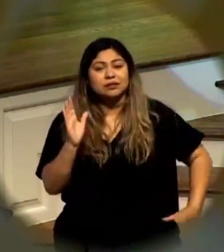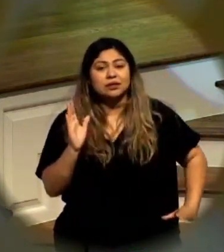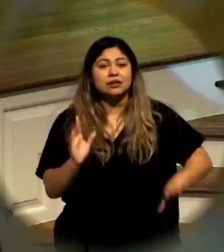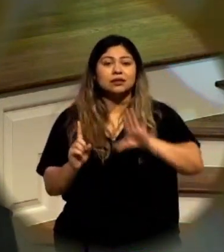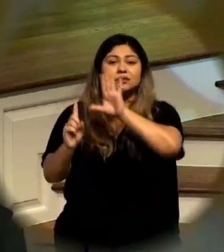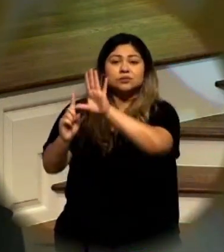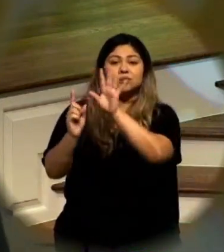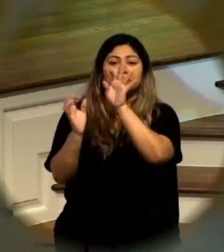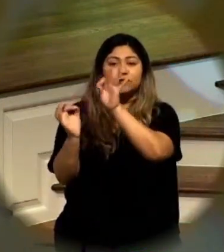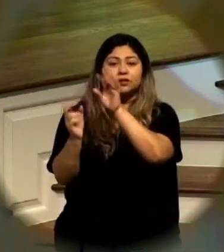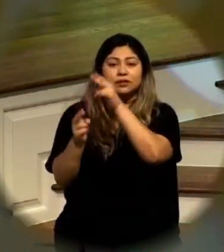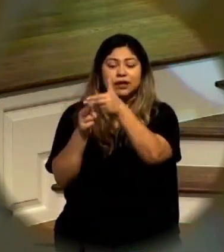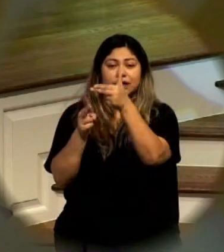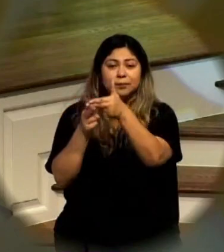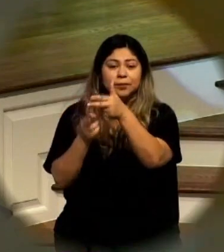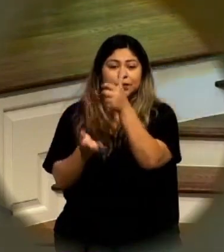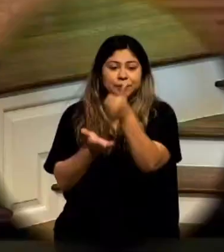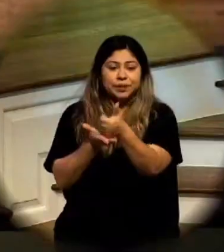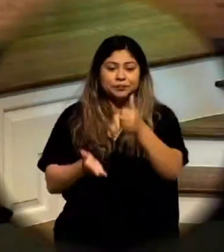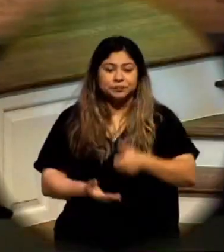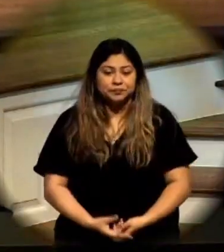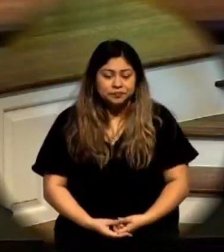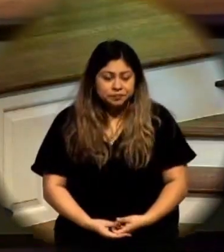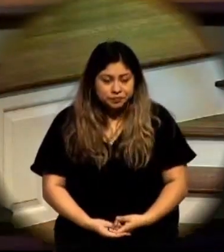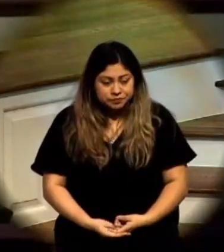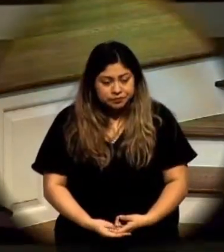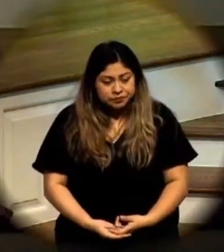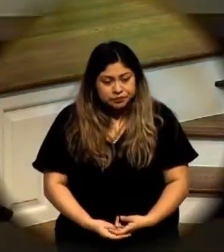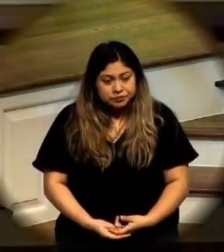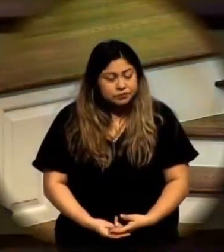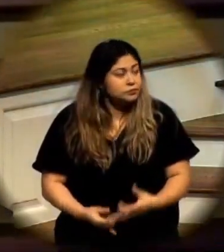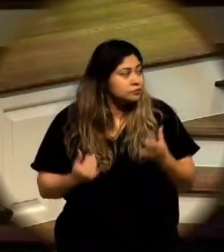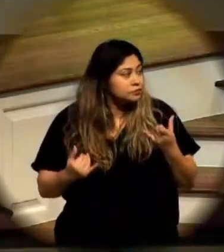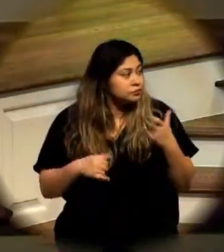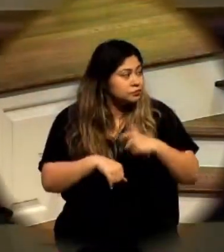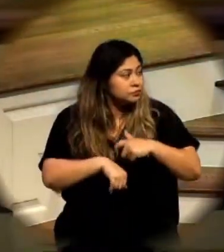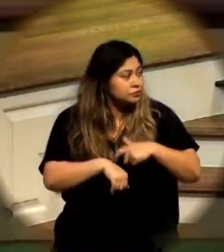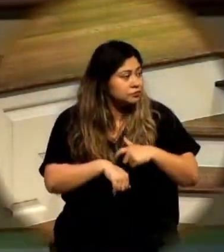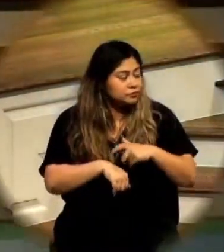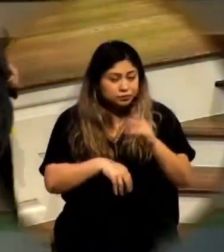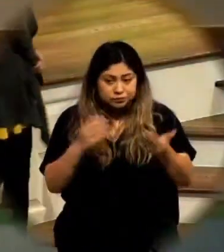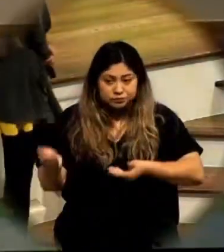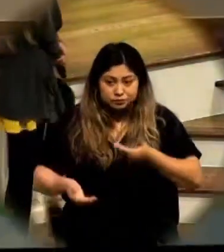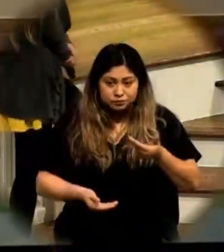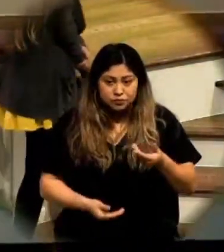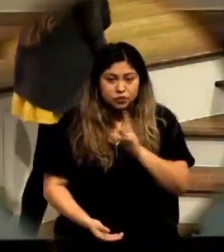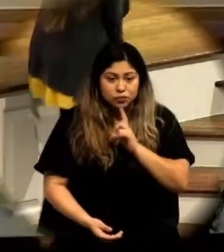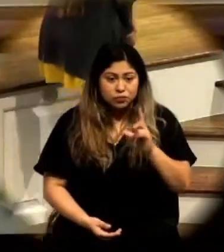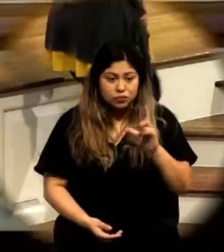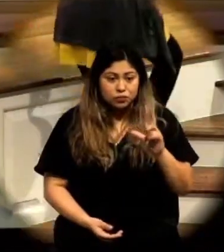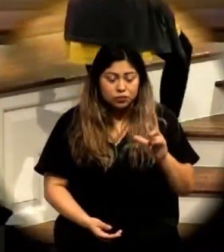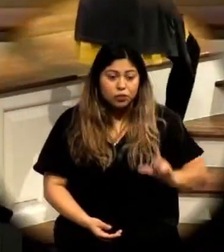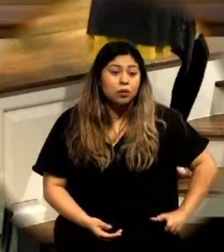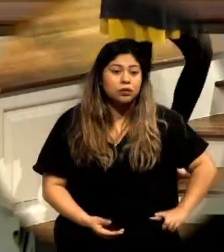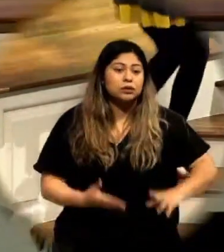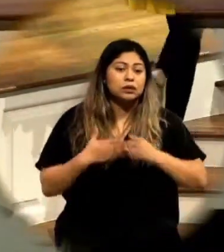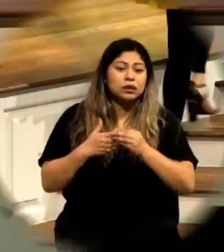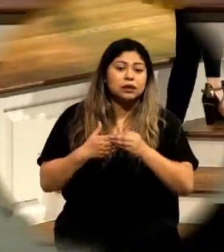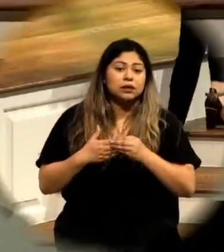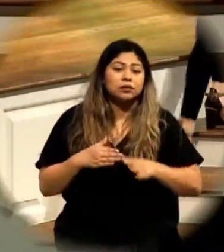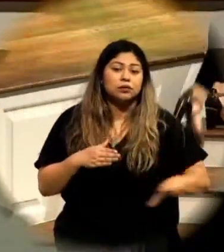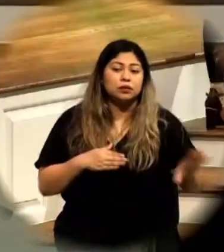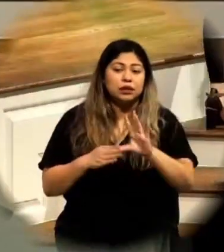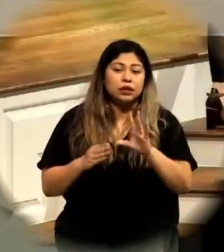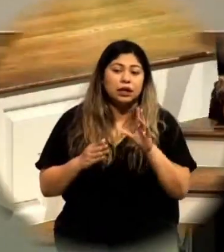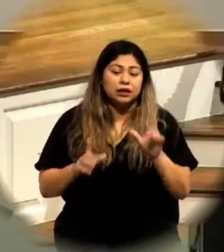Amen. So come to a time of invitation, respond to the Lord's leading in your life. For some of you, it may be for the